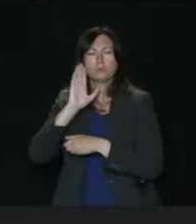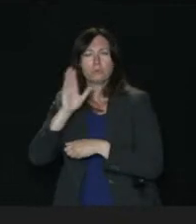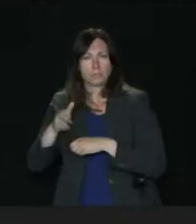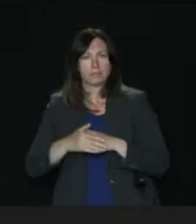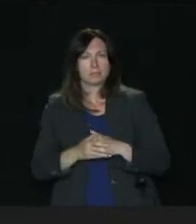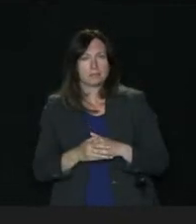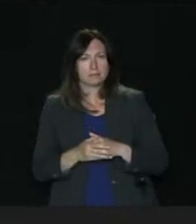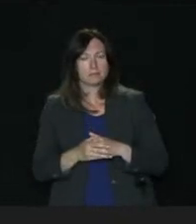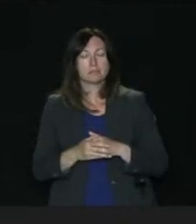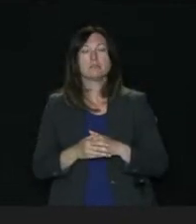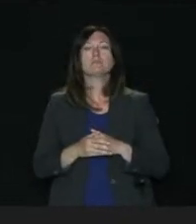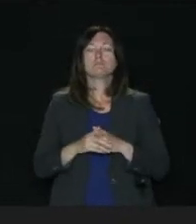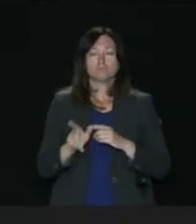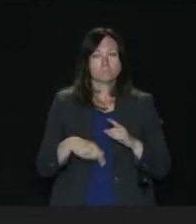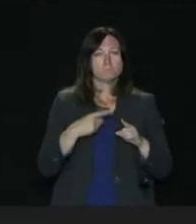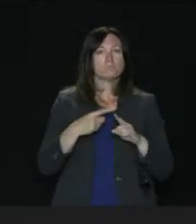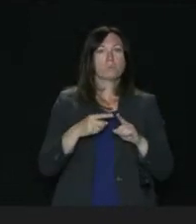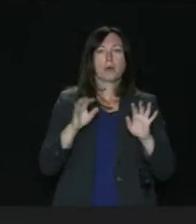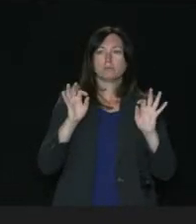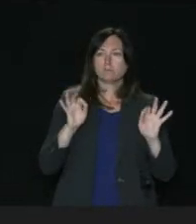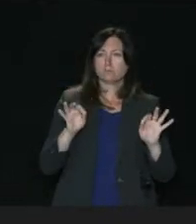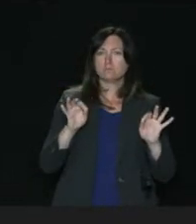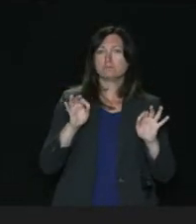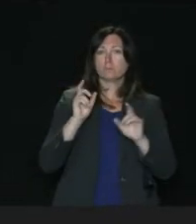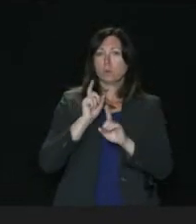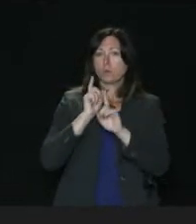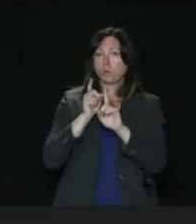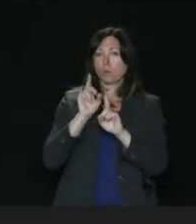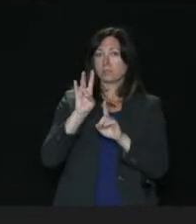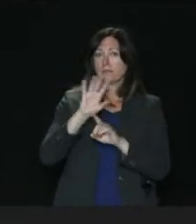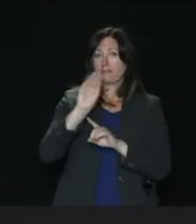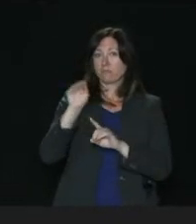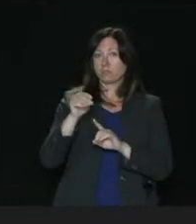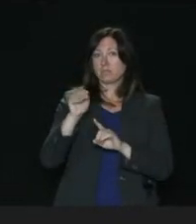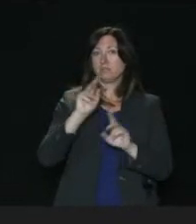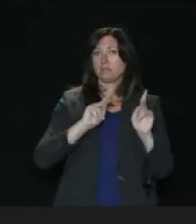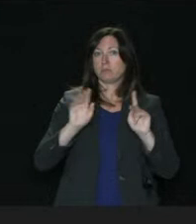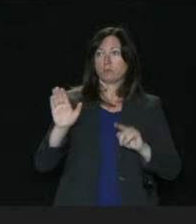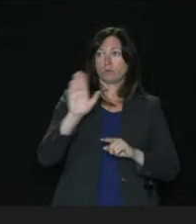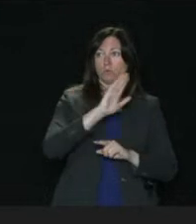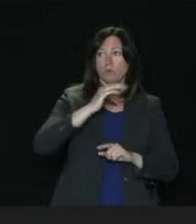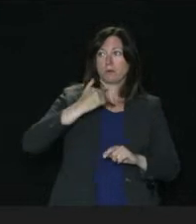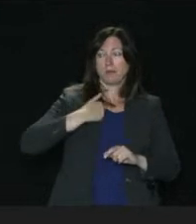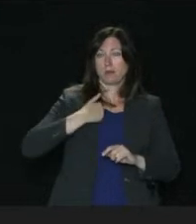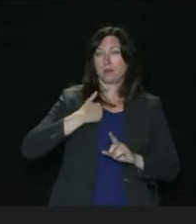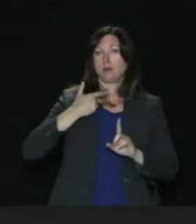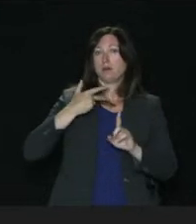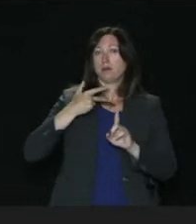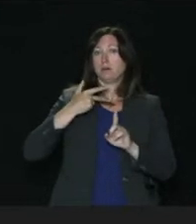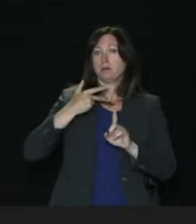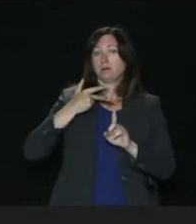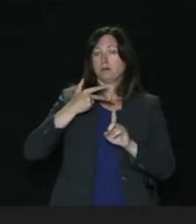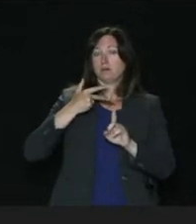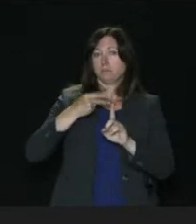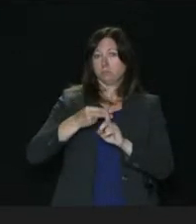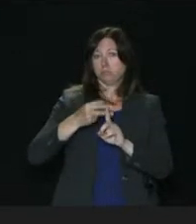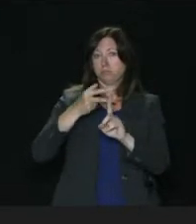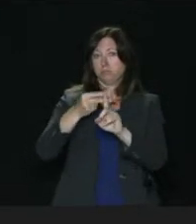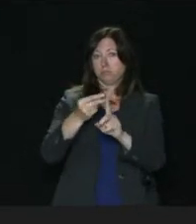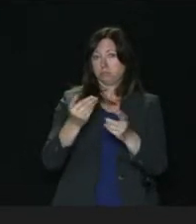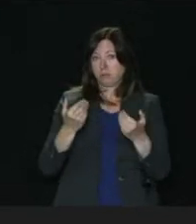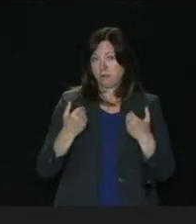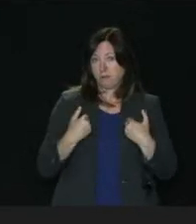And once we have reached the goal of 75% of the population fully